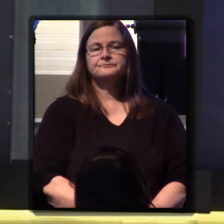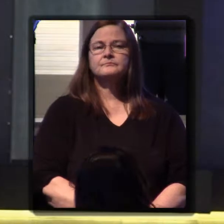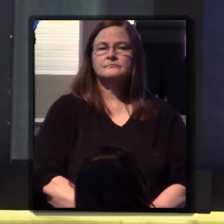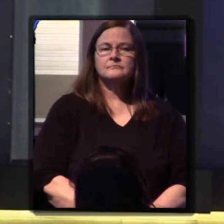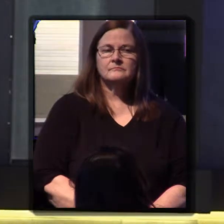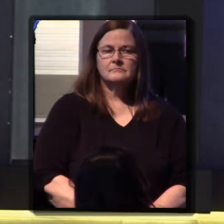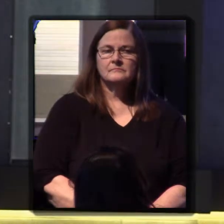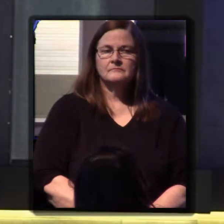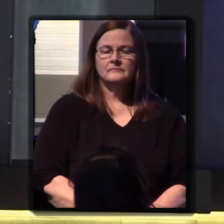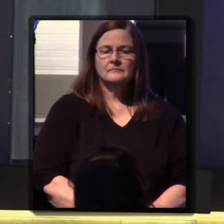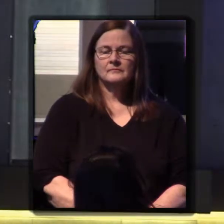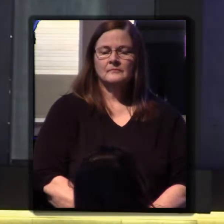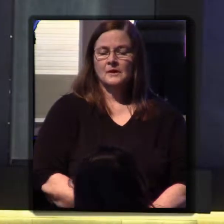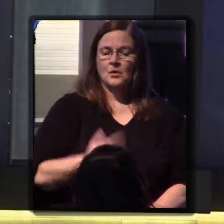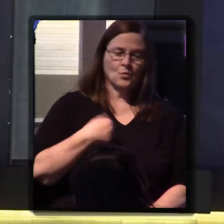And so the servant